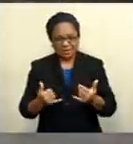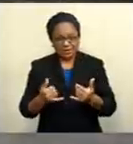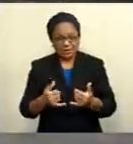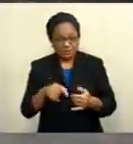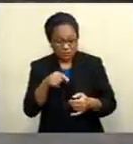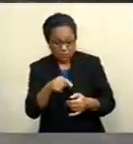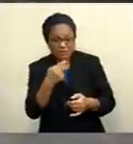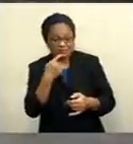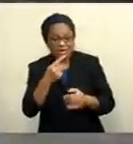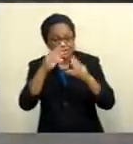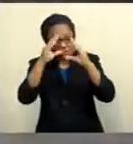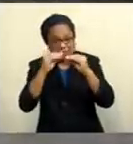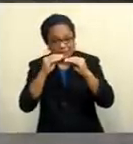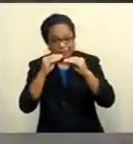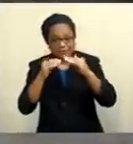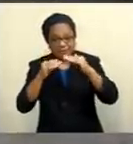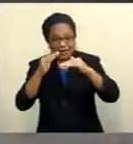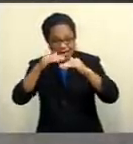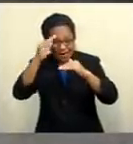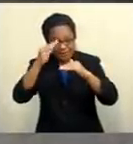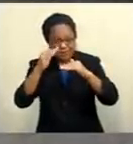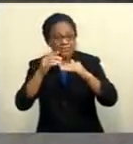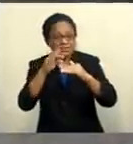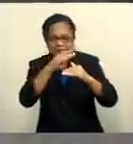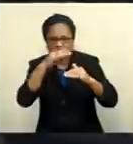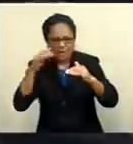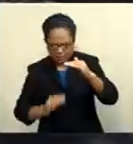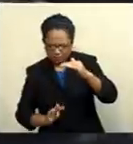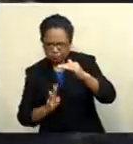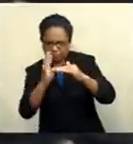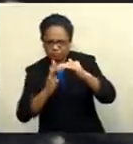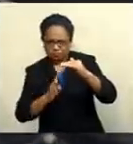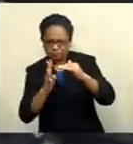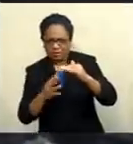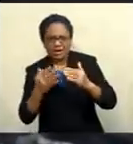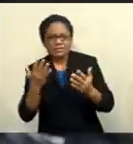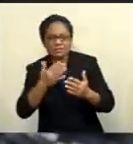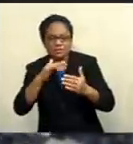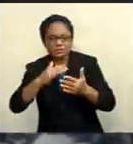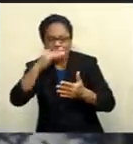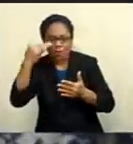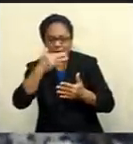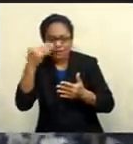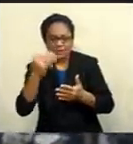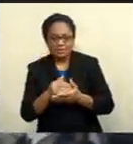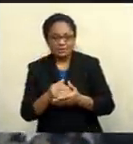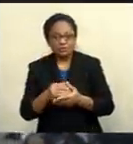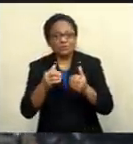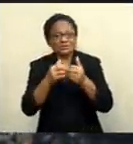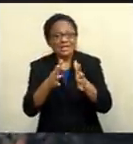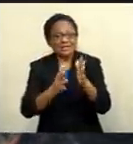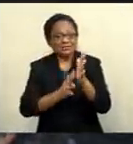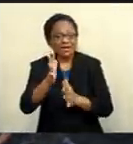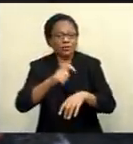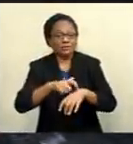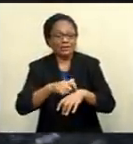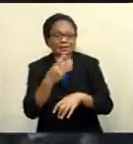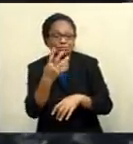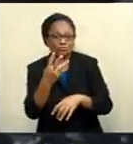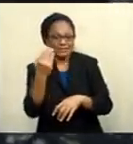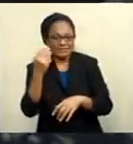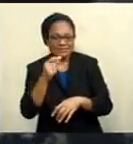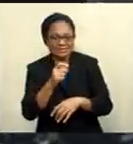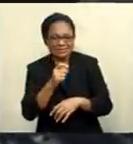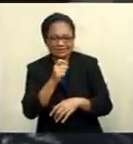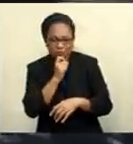started to smell smoke being emitted from the bottom flat. Laveta says the fire started at around 3 p.m. She adds everyone was able